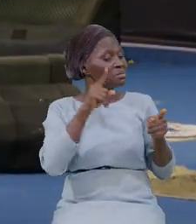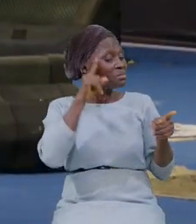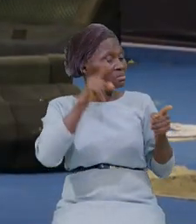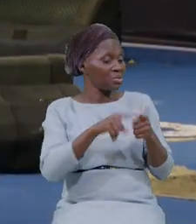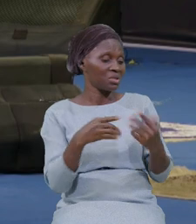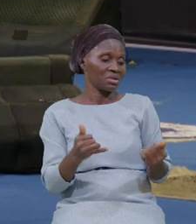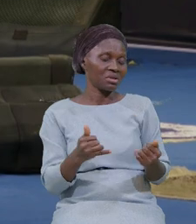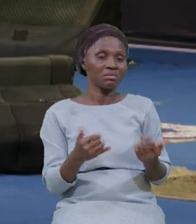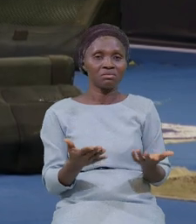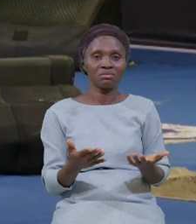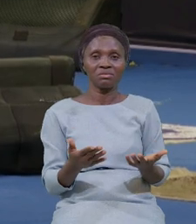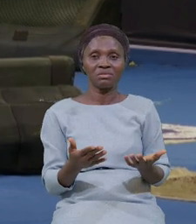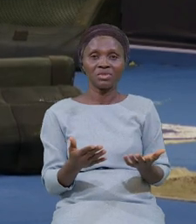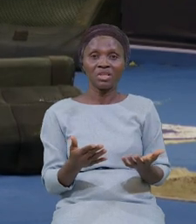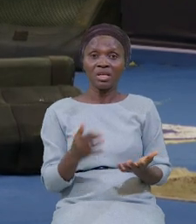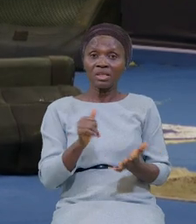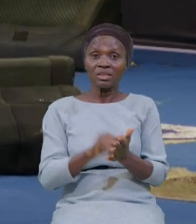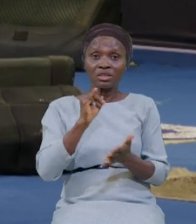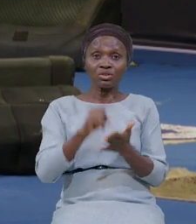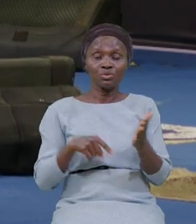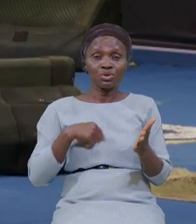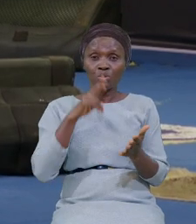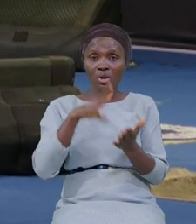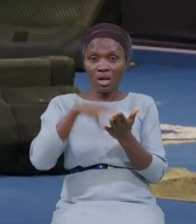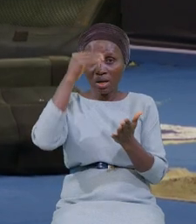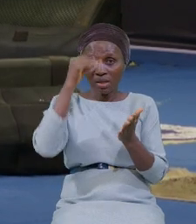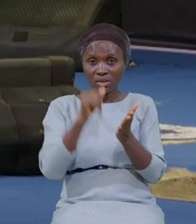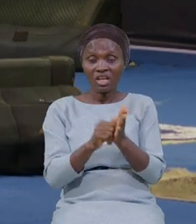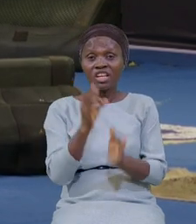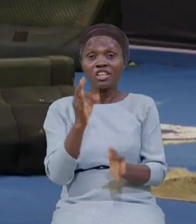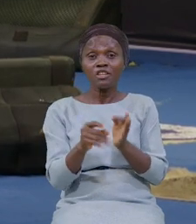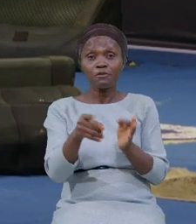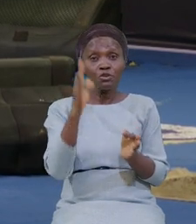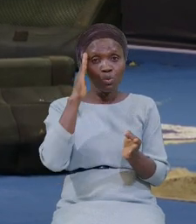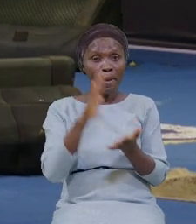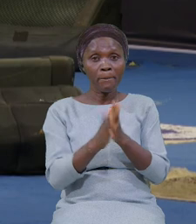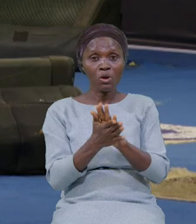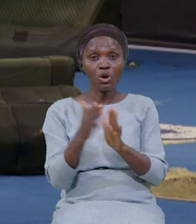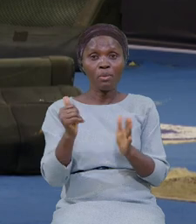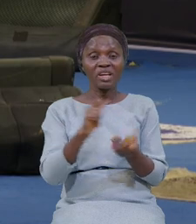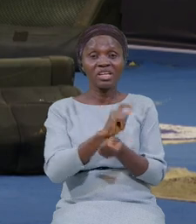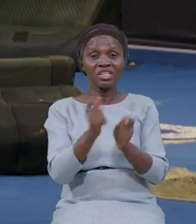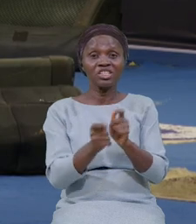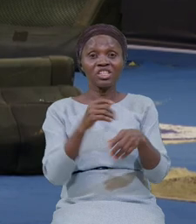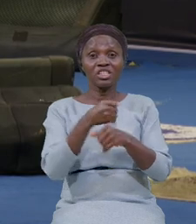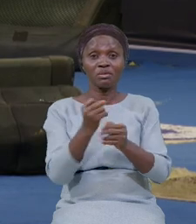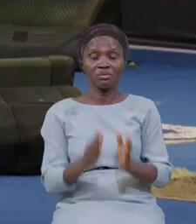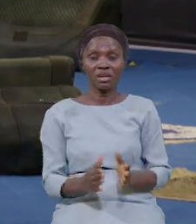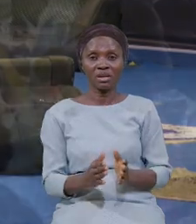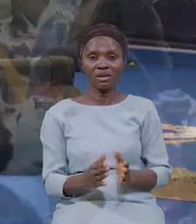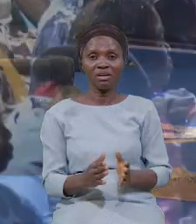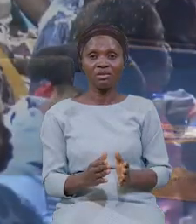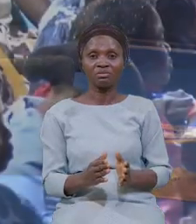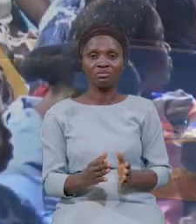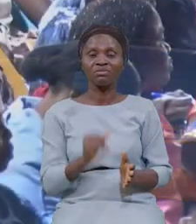from them, that if you're going to be a change maker, it's not just exciting you